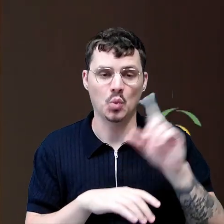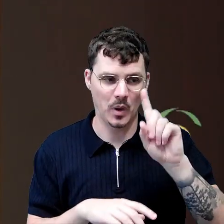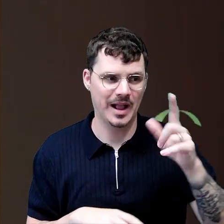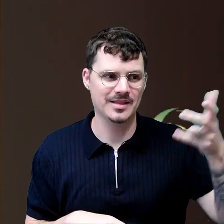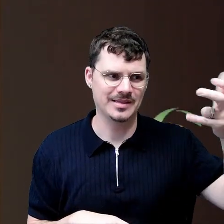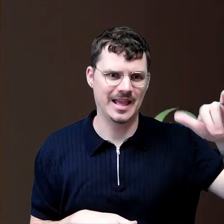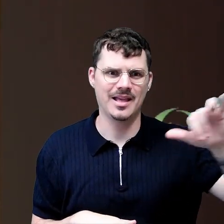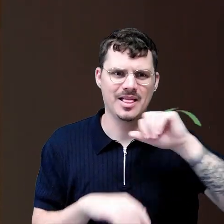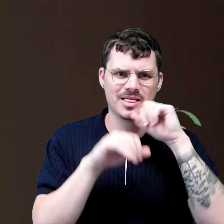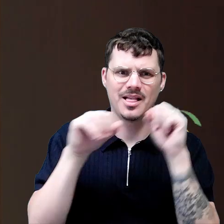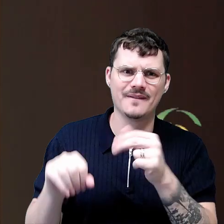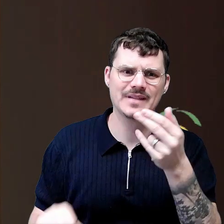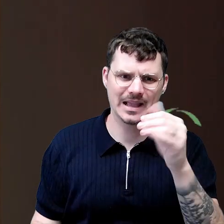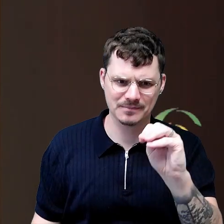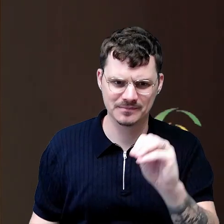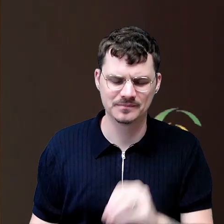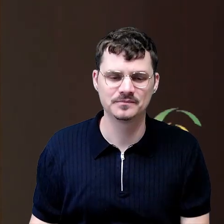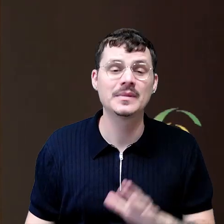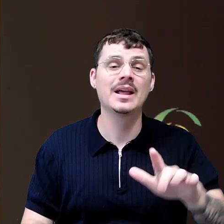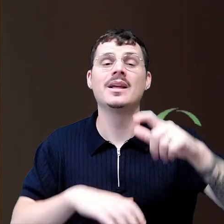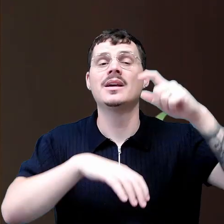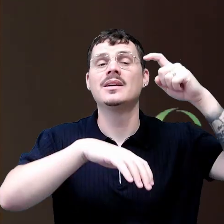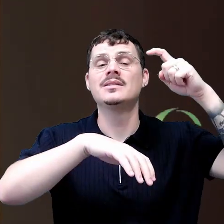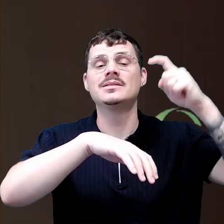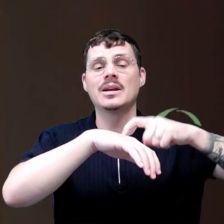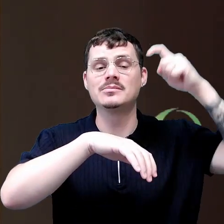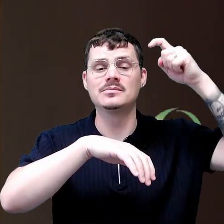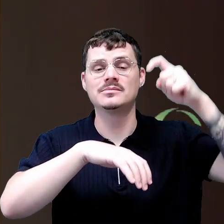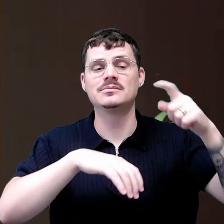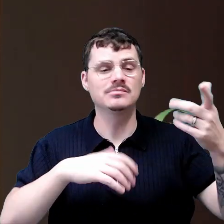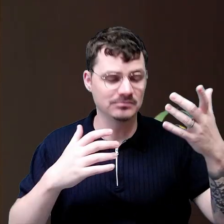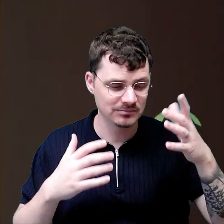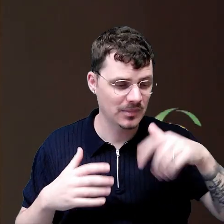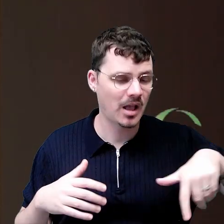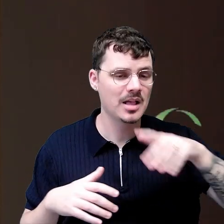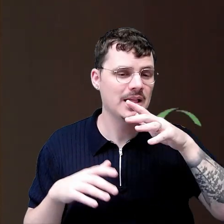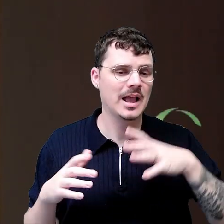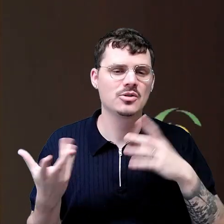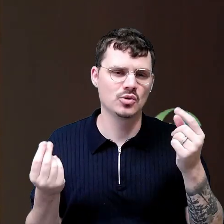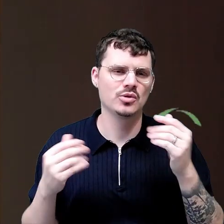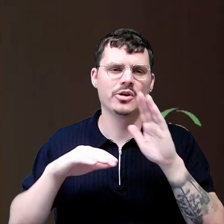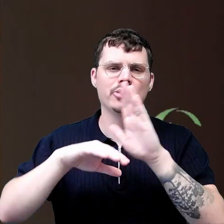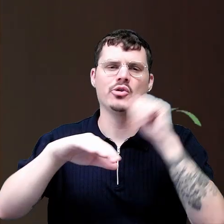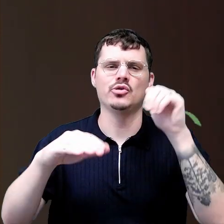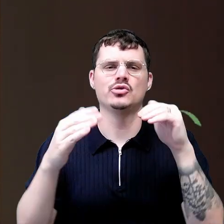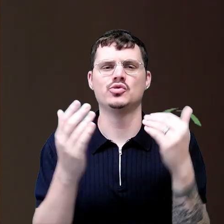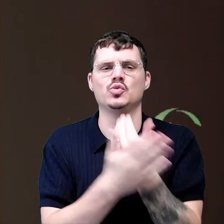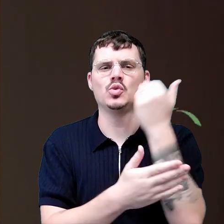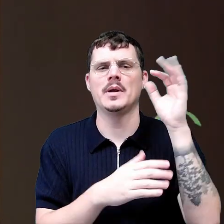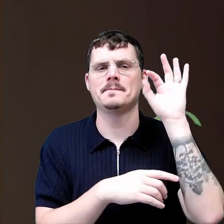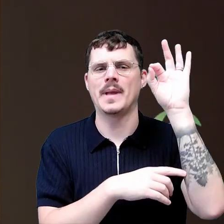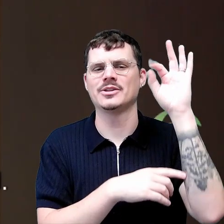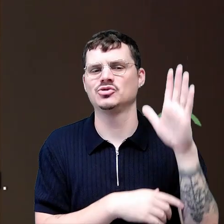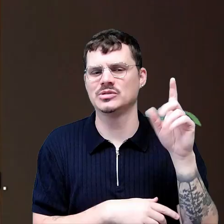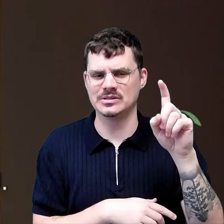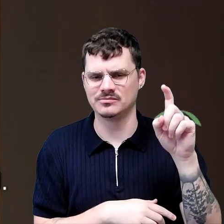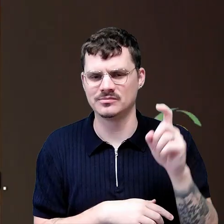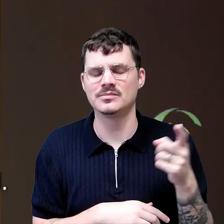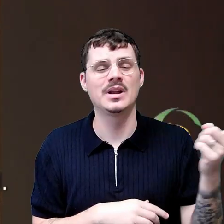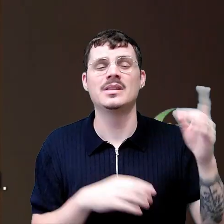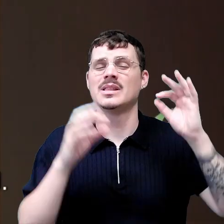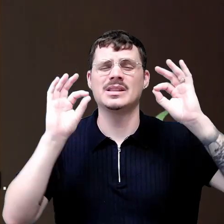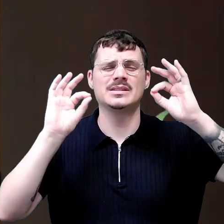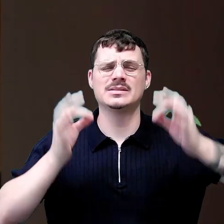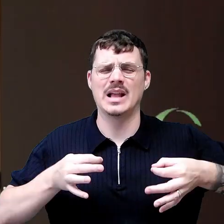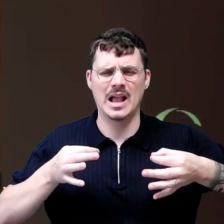love him. Well, the time came when the ladies were going to call a new pastor. And they